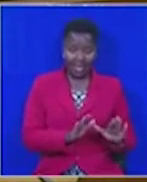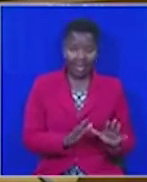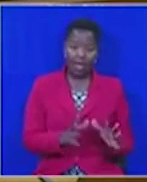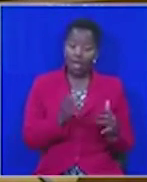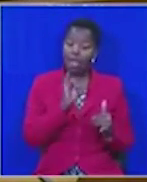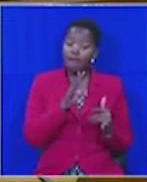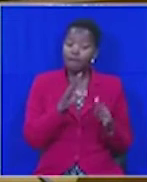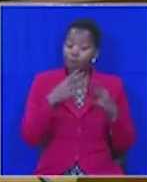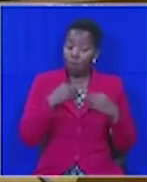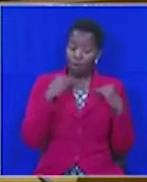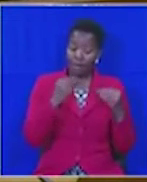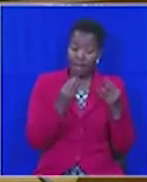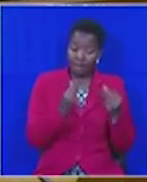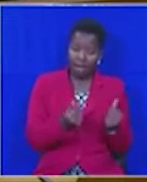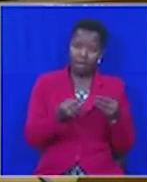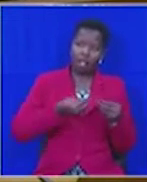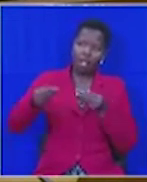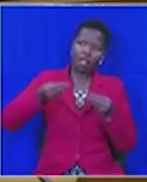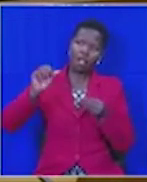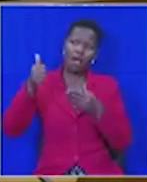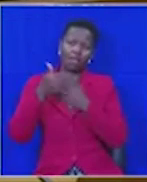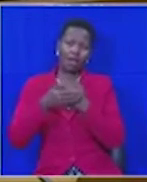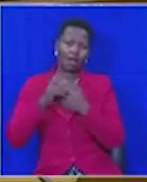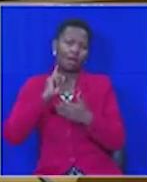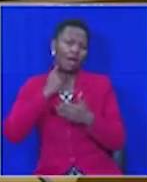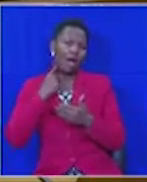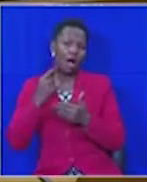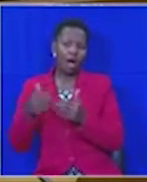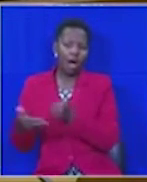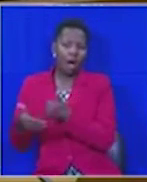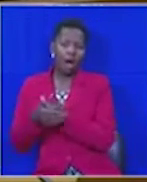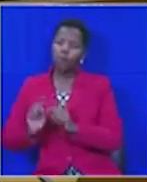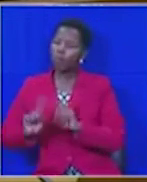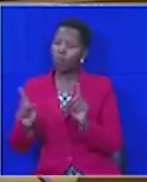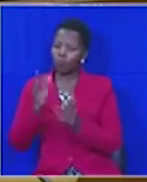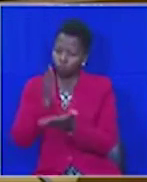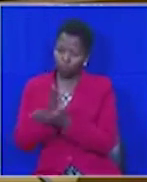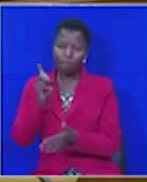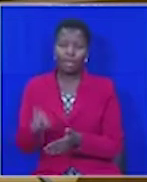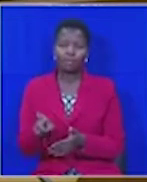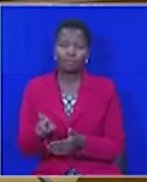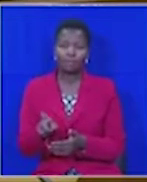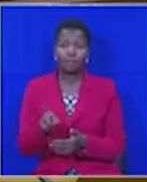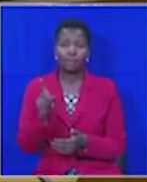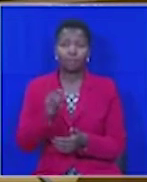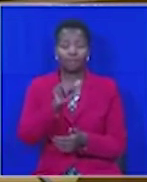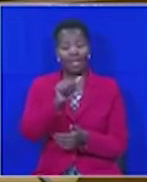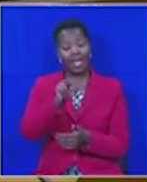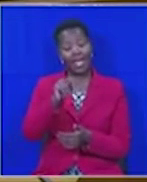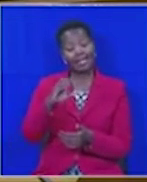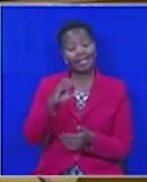we stop all leakages to the public purse. The African National Congress-led